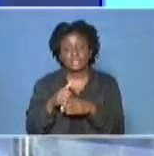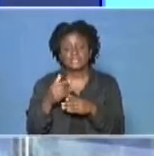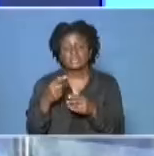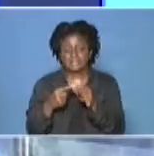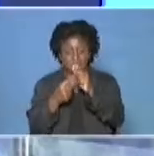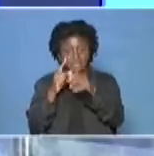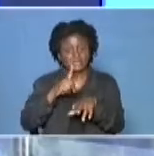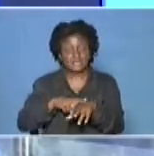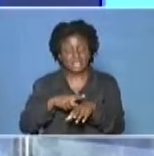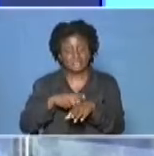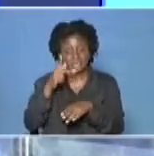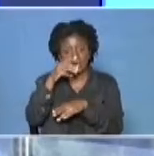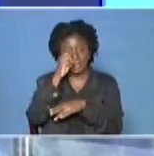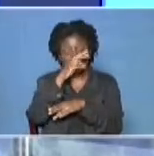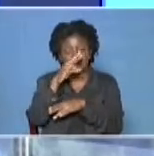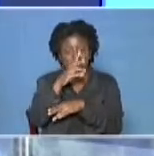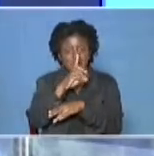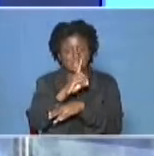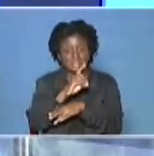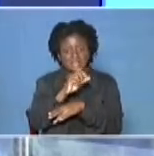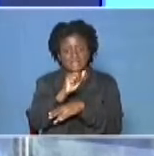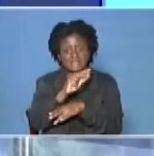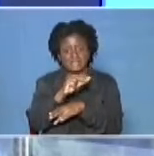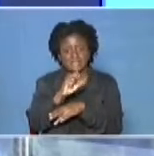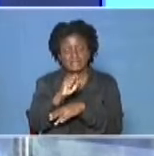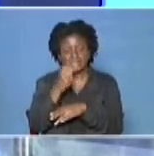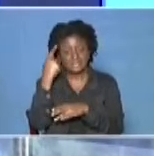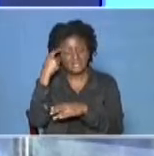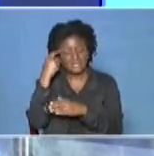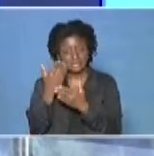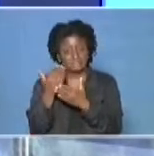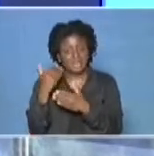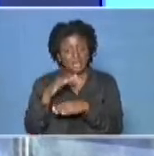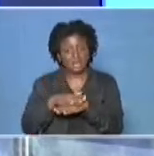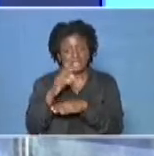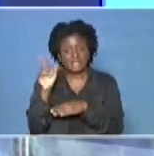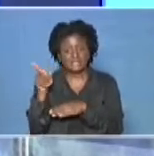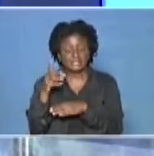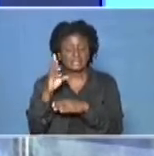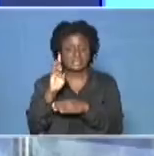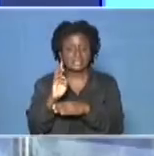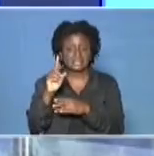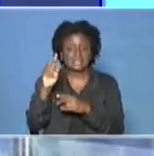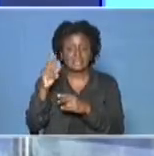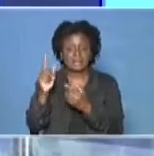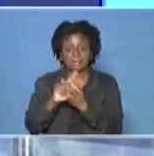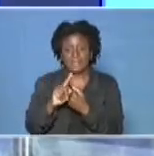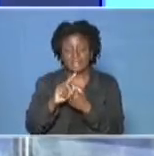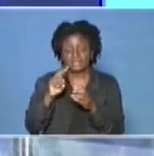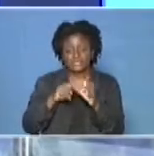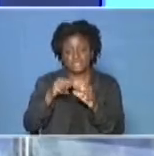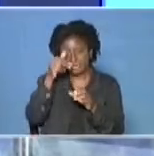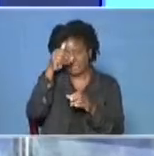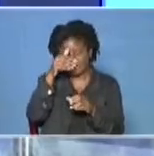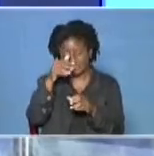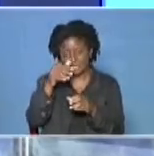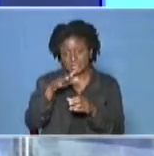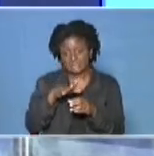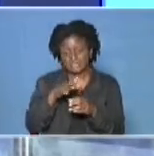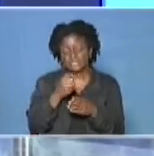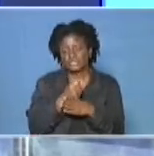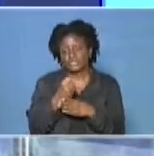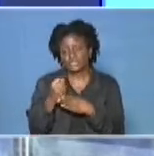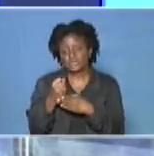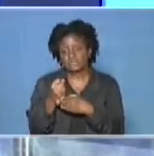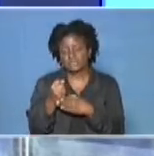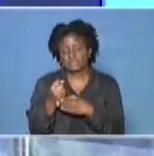As Prime Minister Davis reflects on his 6-month chairmanship, he expresses confidence in whose hands he leaves the